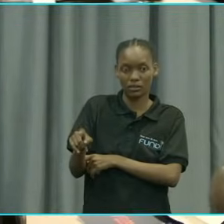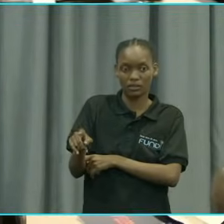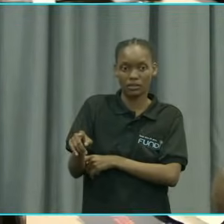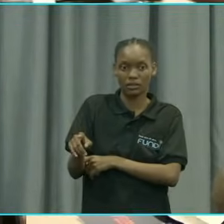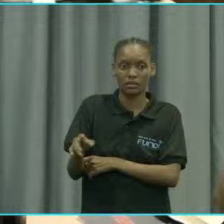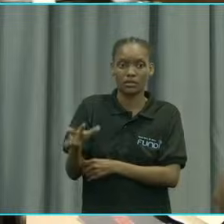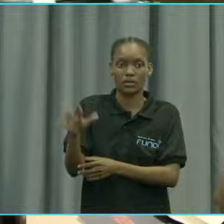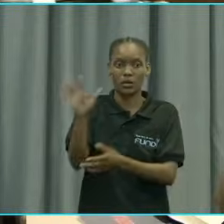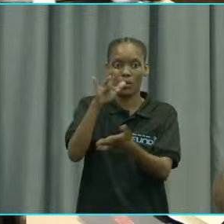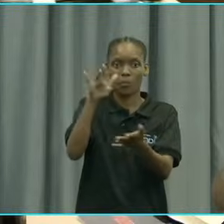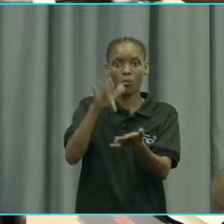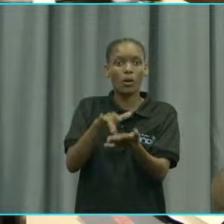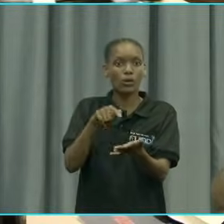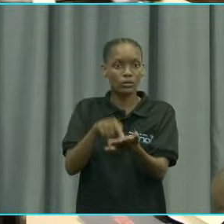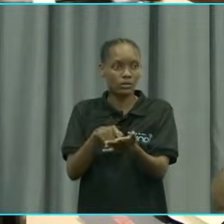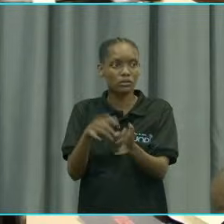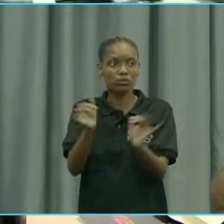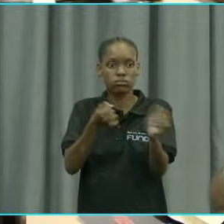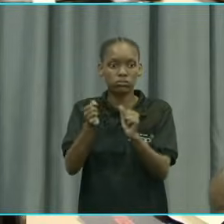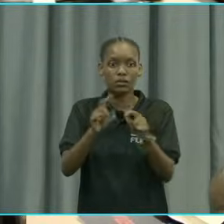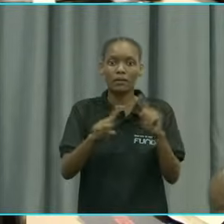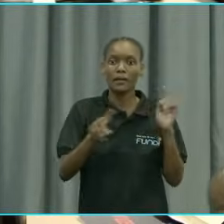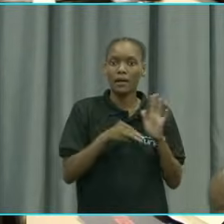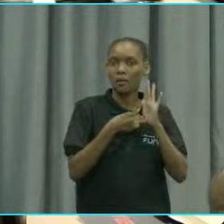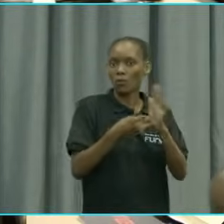without using the model.